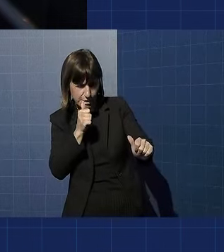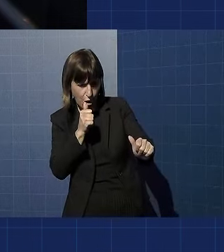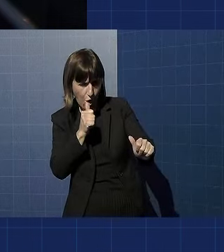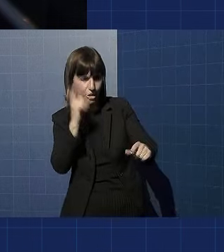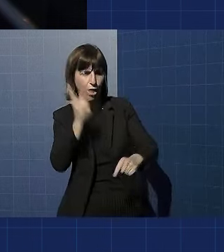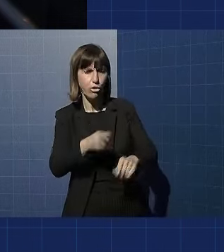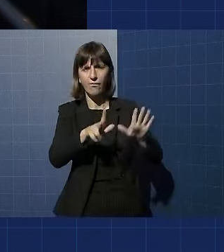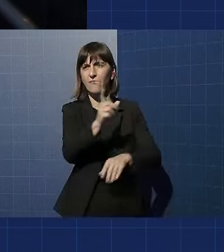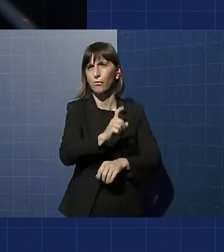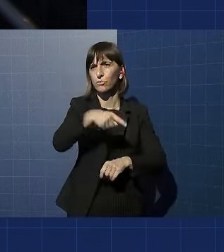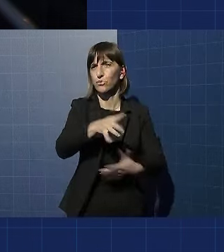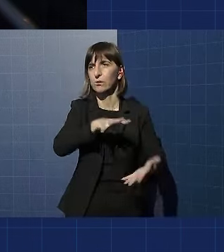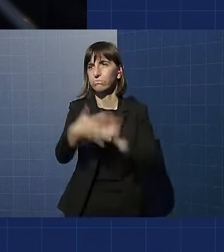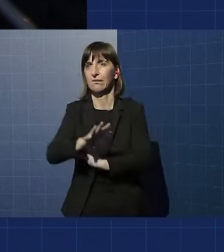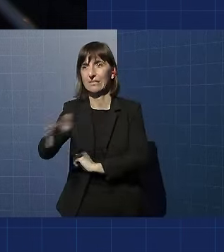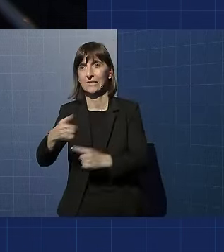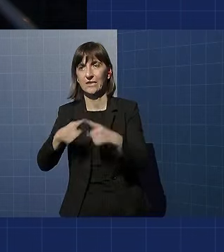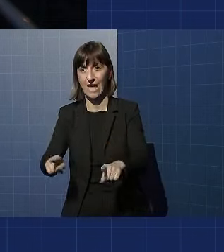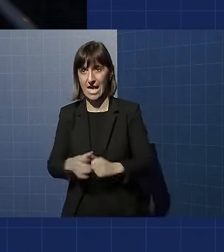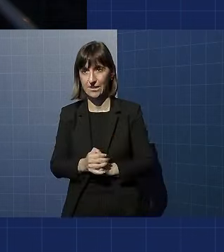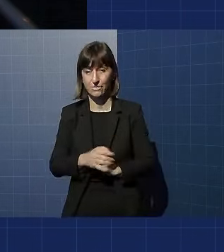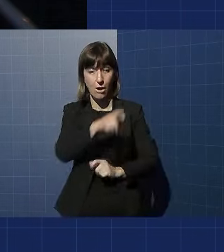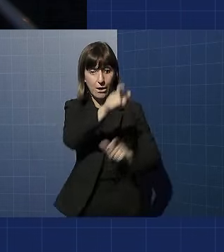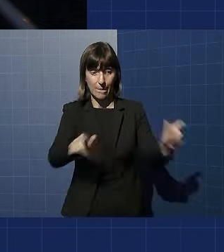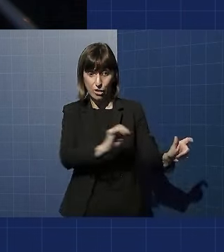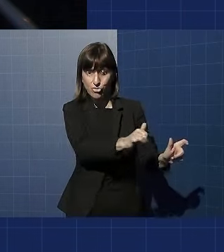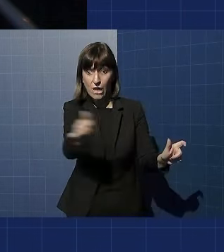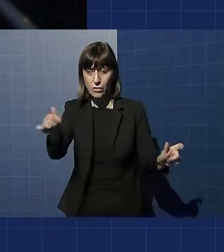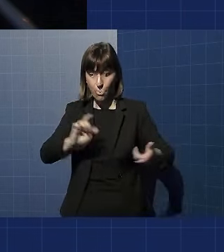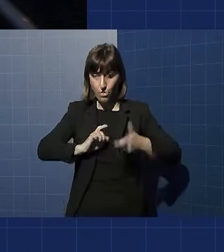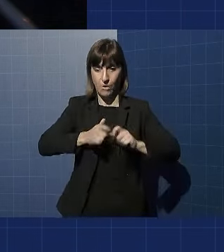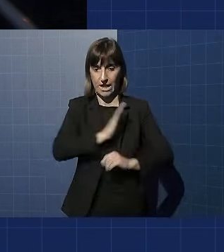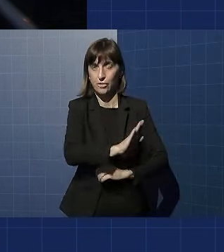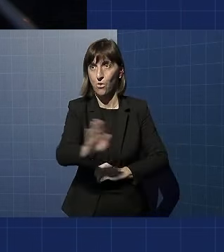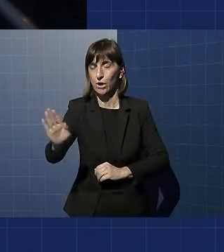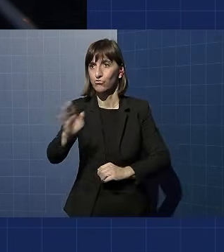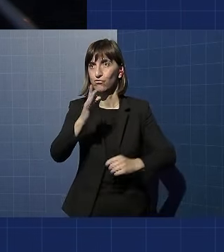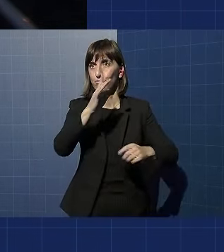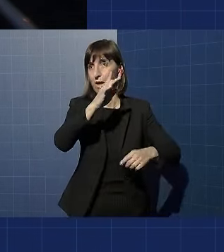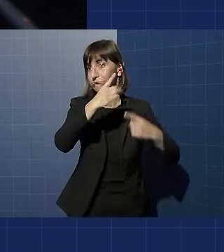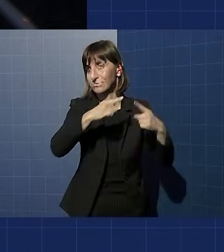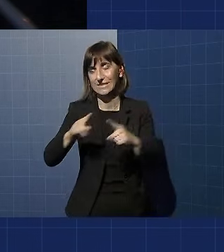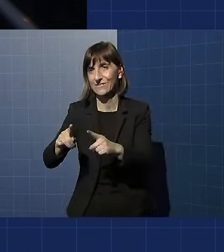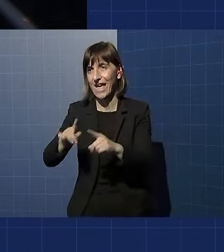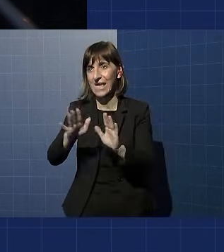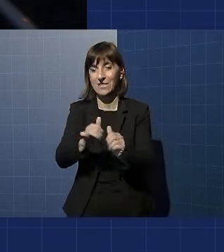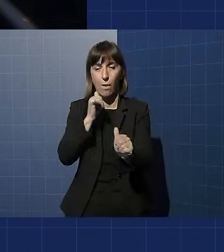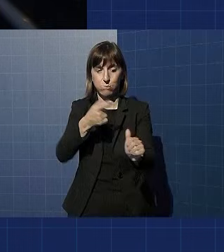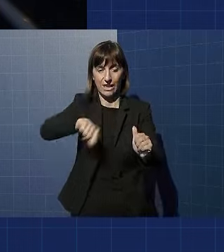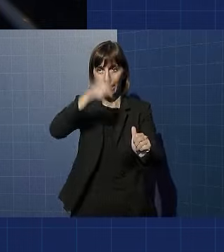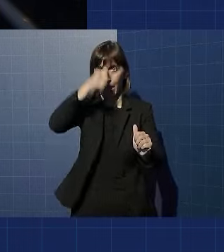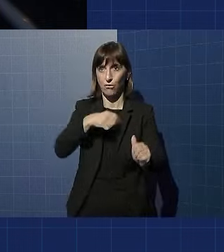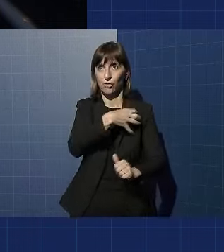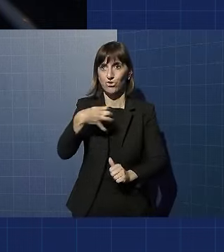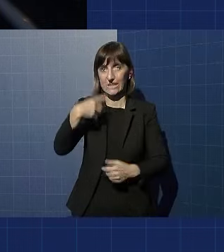We as scientists don't always know. Okay, what is that? What does that really mean? There are other examples with the